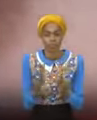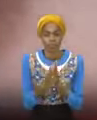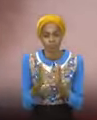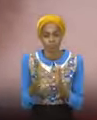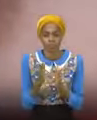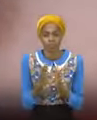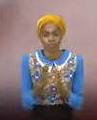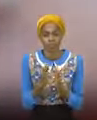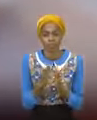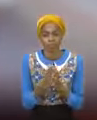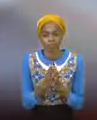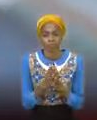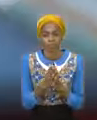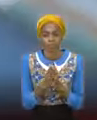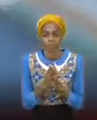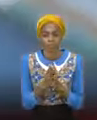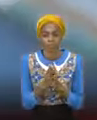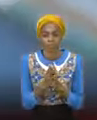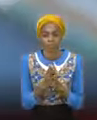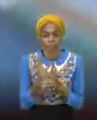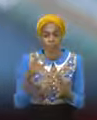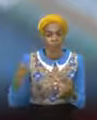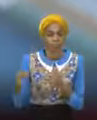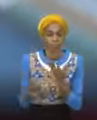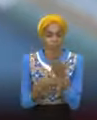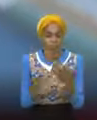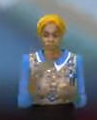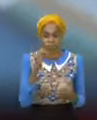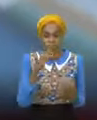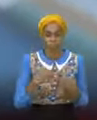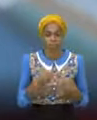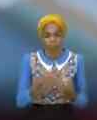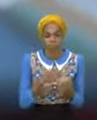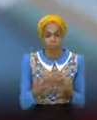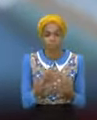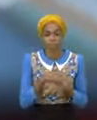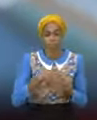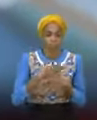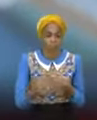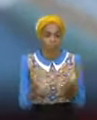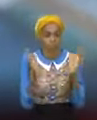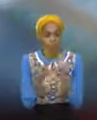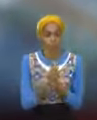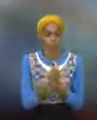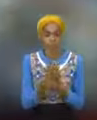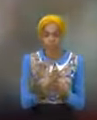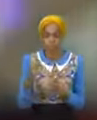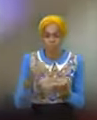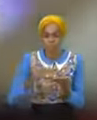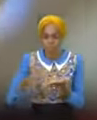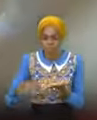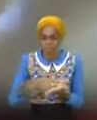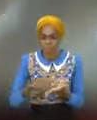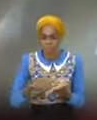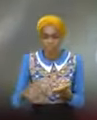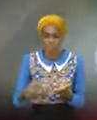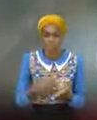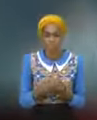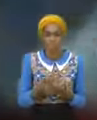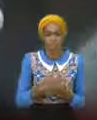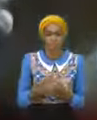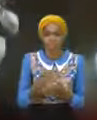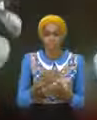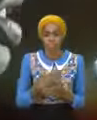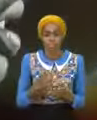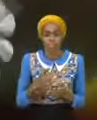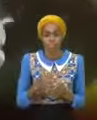prayers, and he was check up and check yourself if the problem is still there, I checked. I have really not been a part of a miracle before.